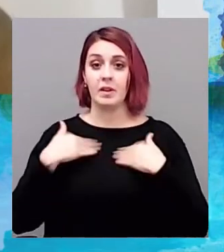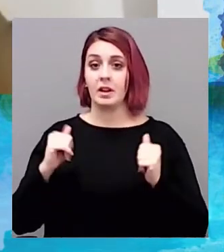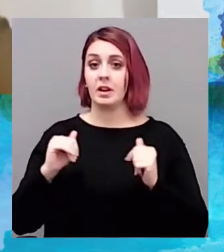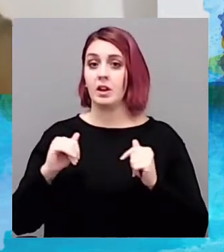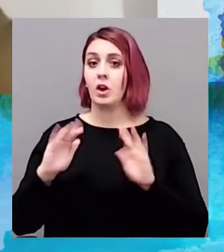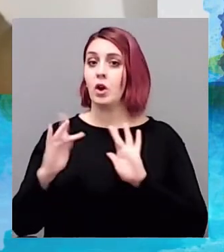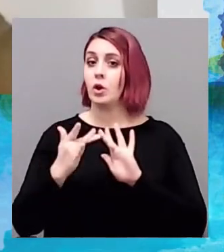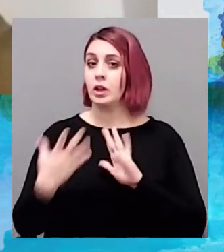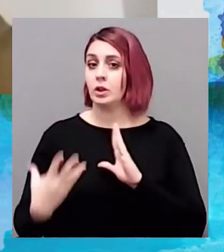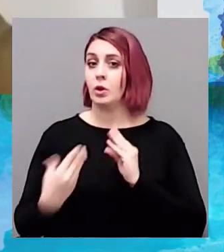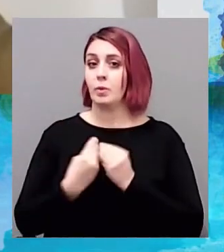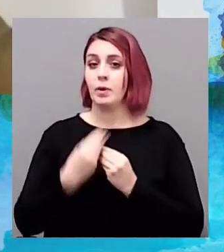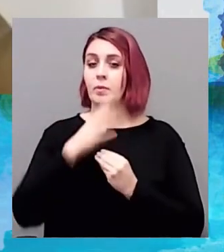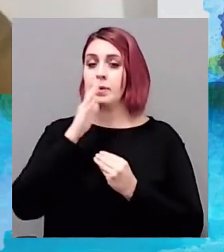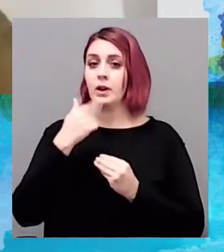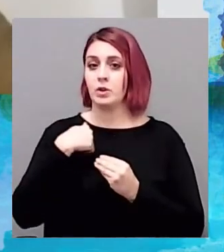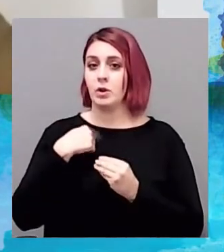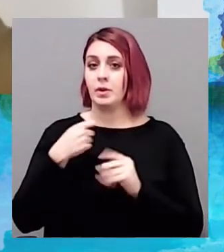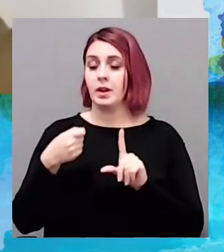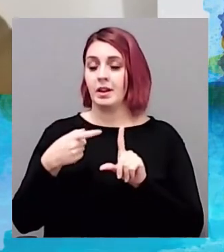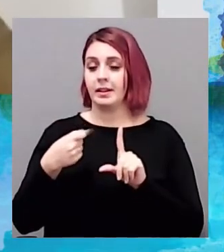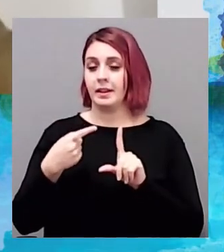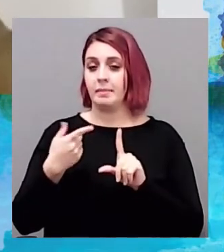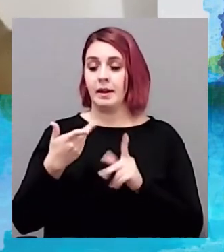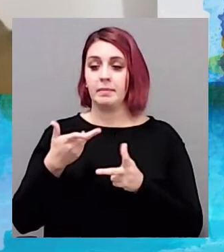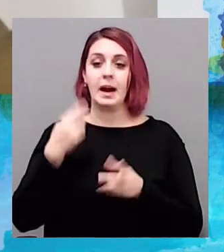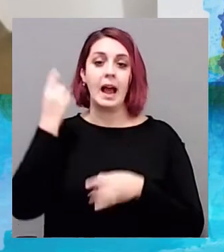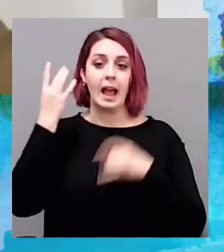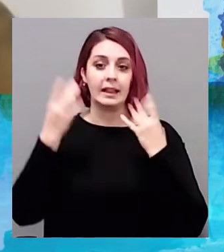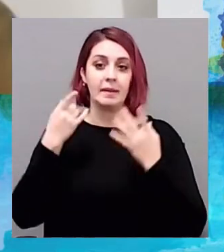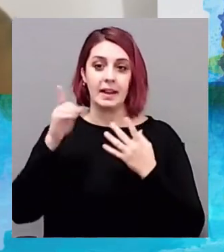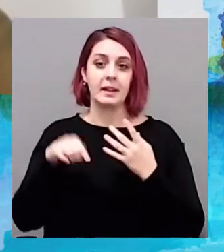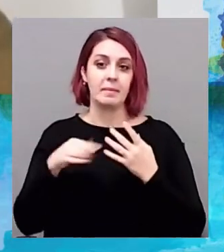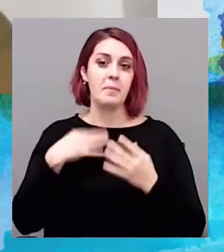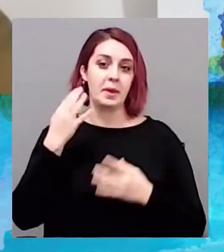And you can contact me at any time because I'm going to leave you my email.